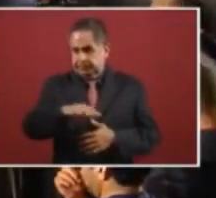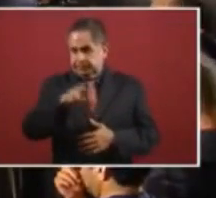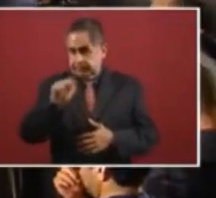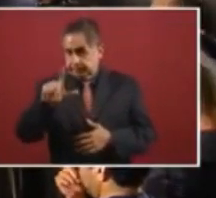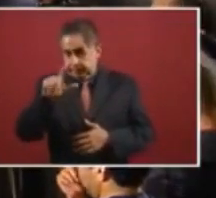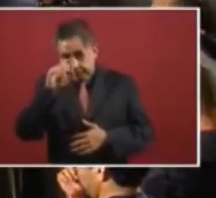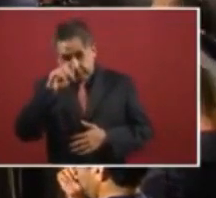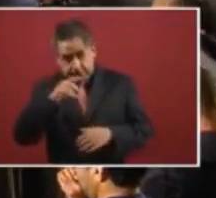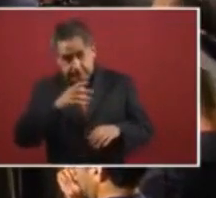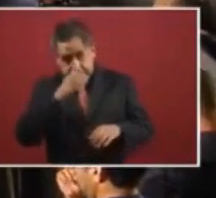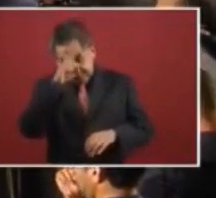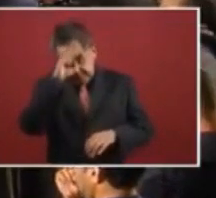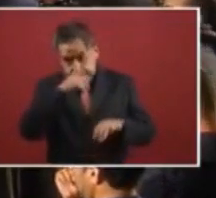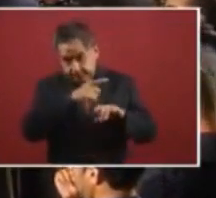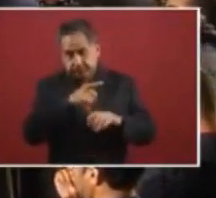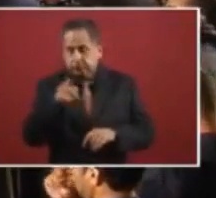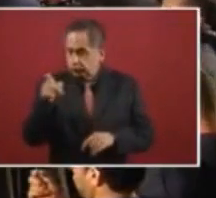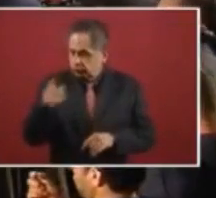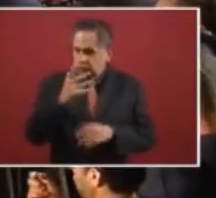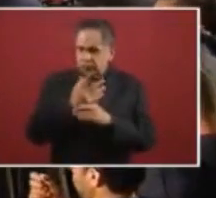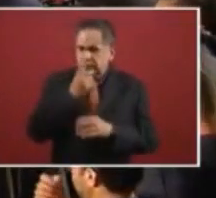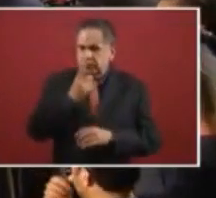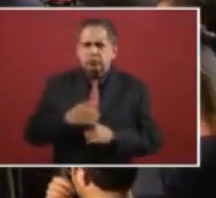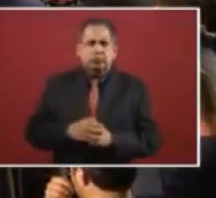he mentioned